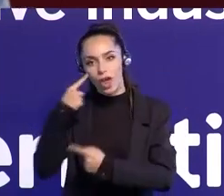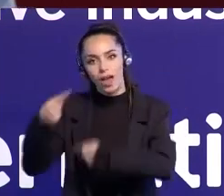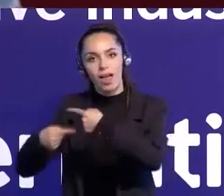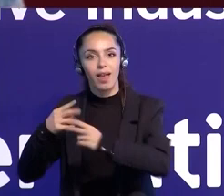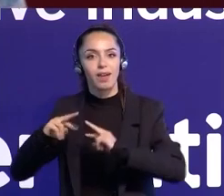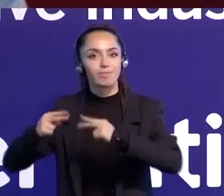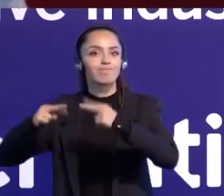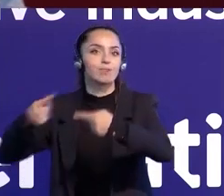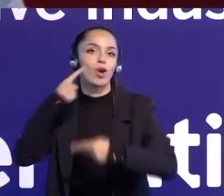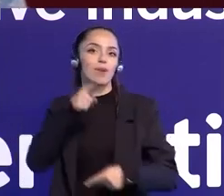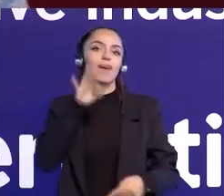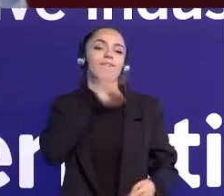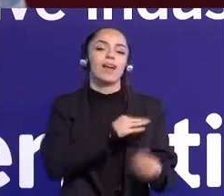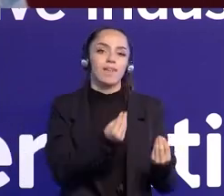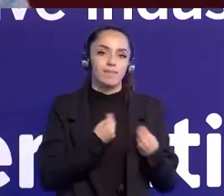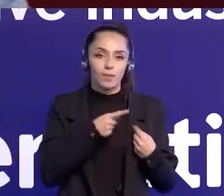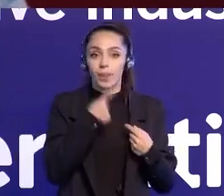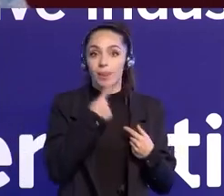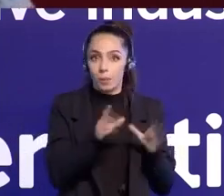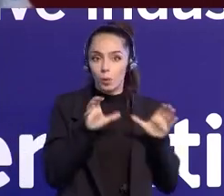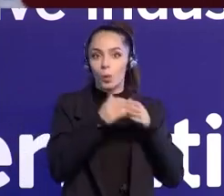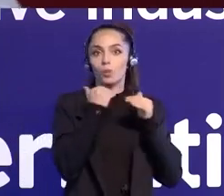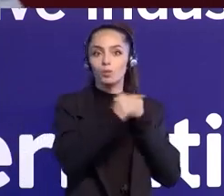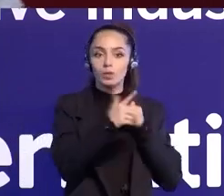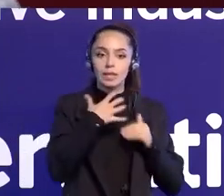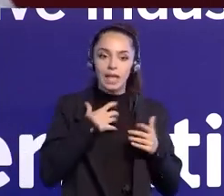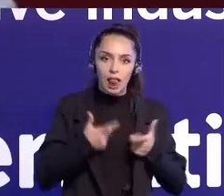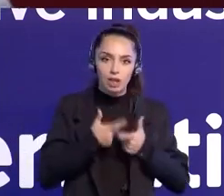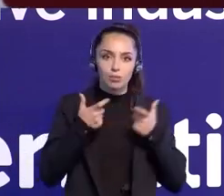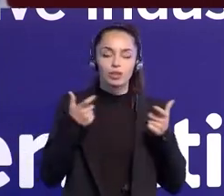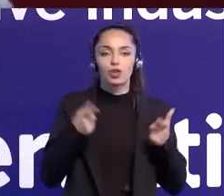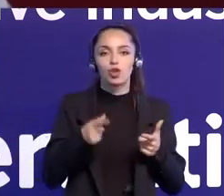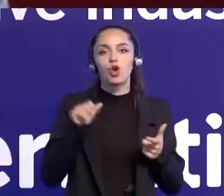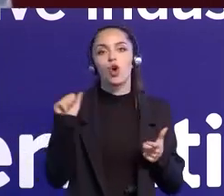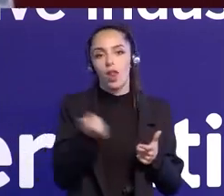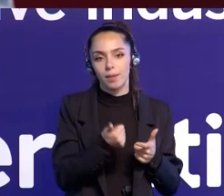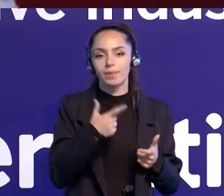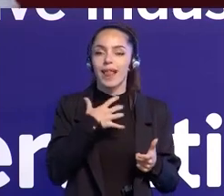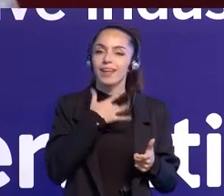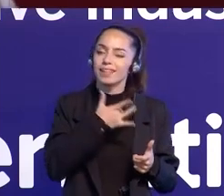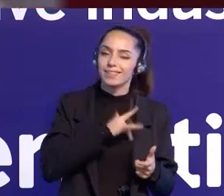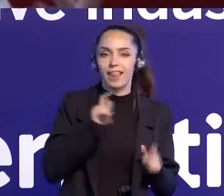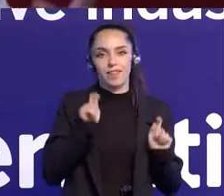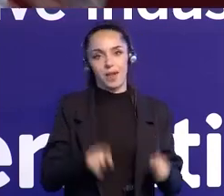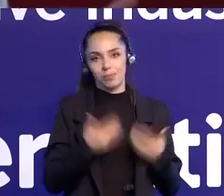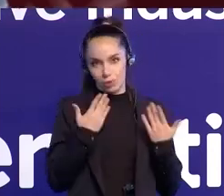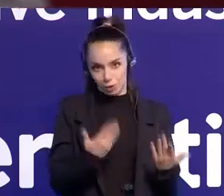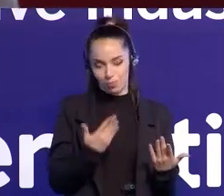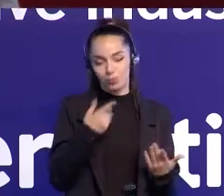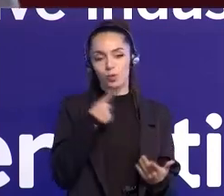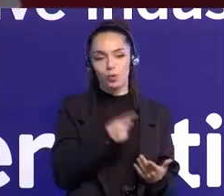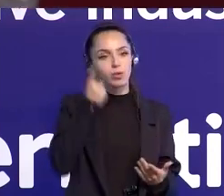grassroots, self-organized initiatives that are producing actually this creative content. And for example,